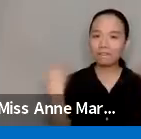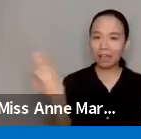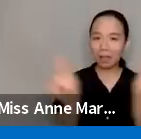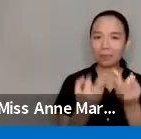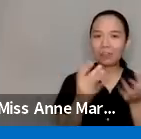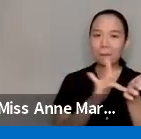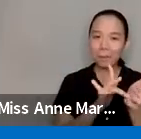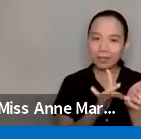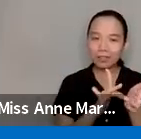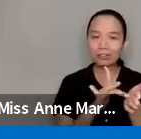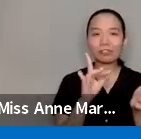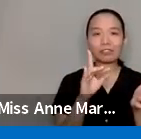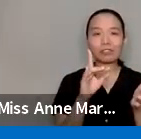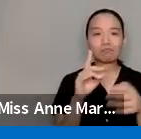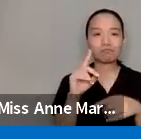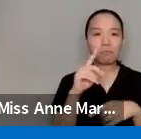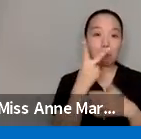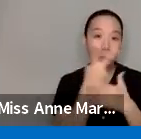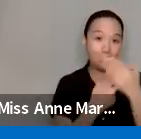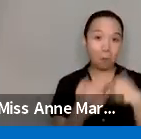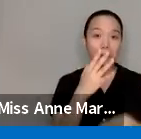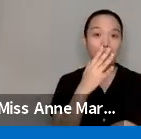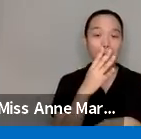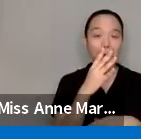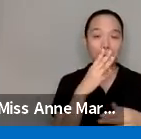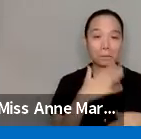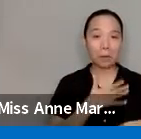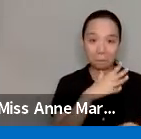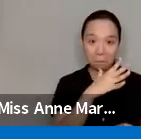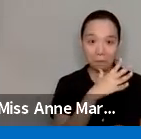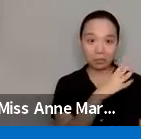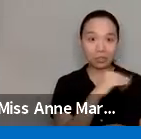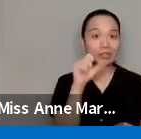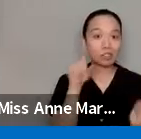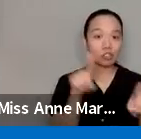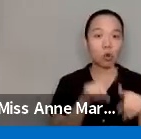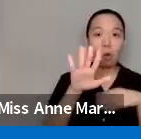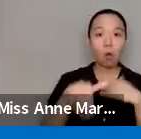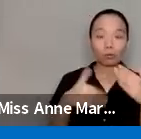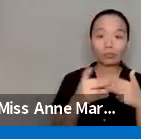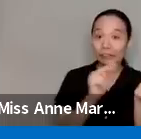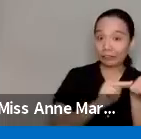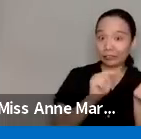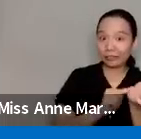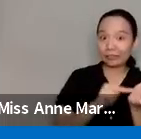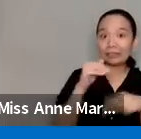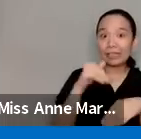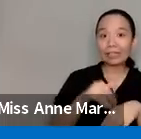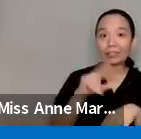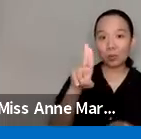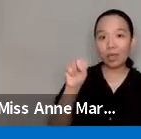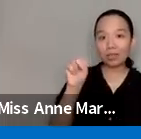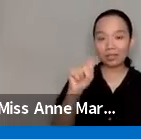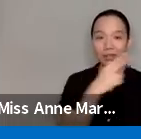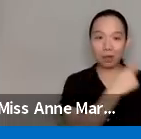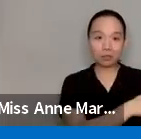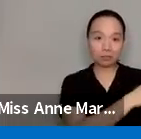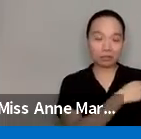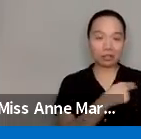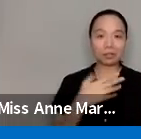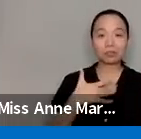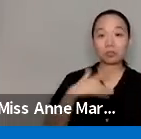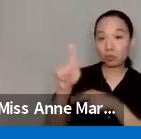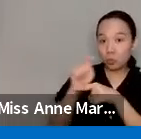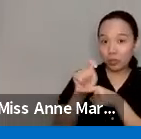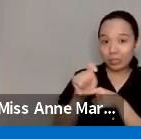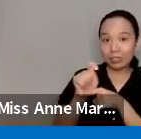medical practitioners. Both my mother and my sister are nurses at the UST hospital. My journey in